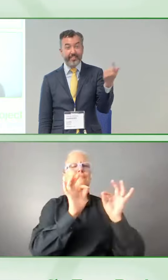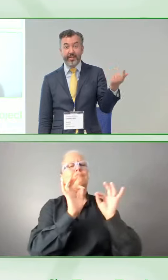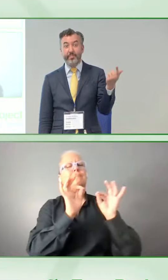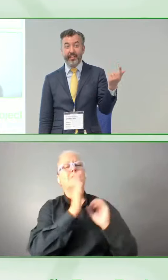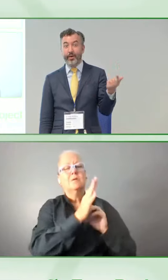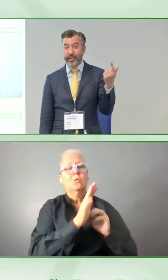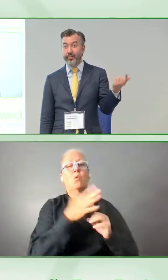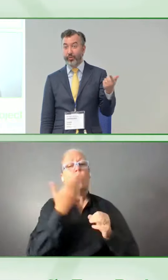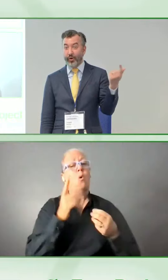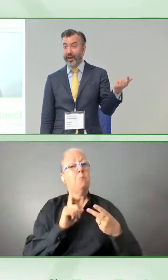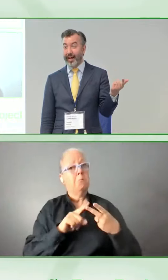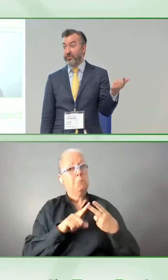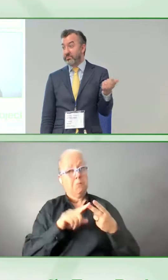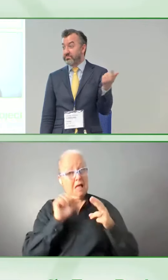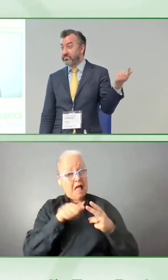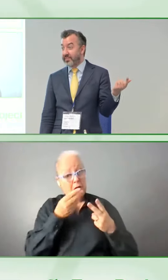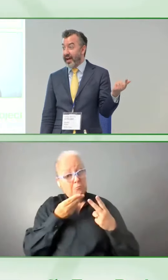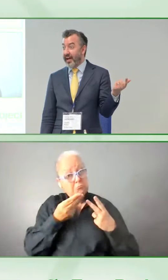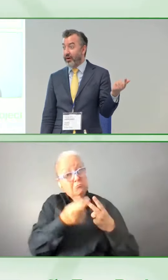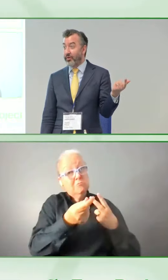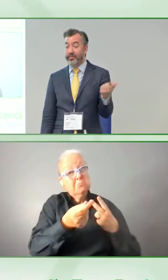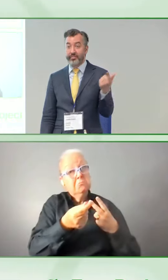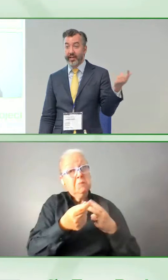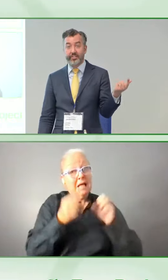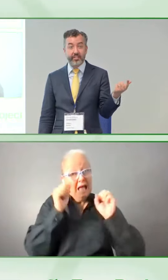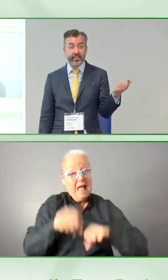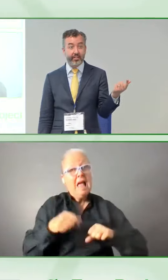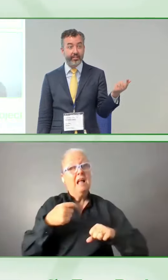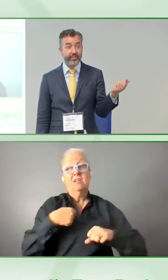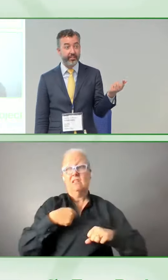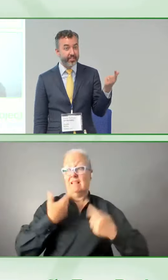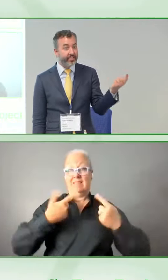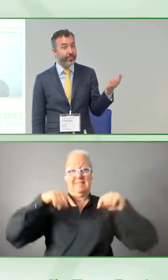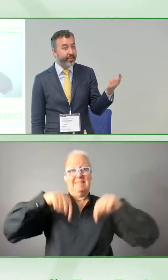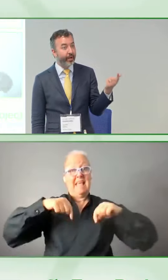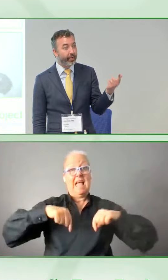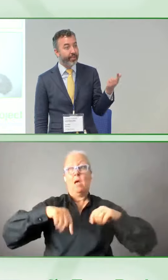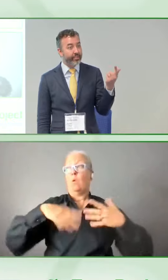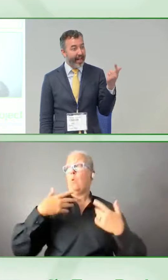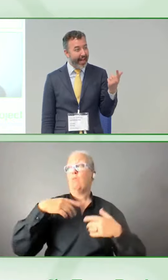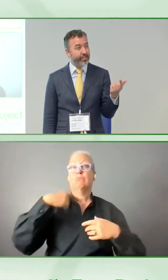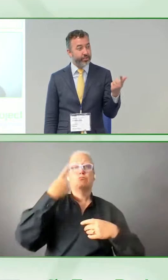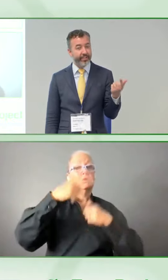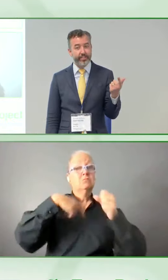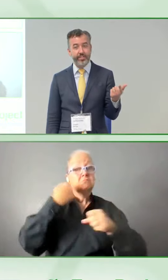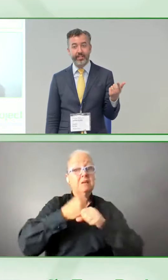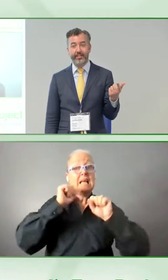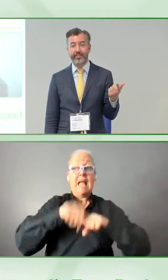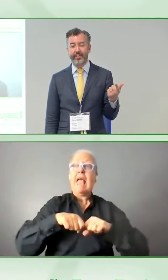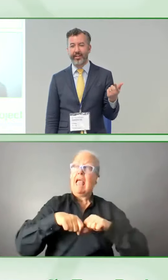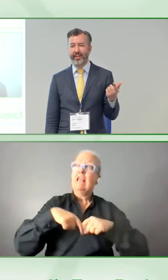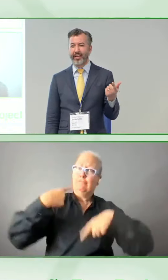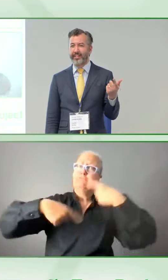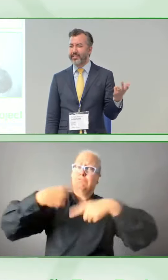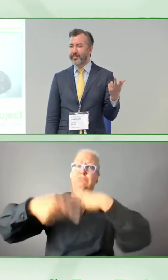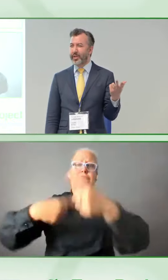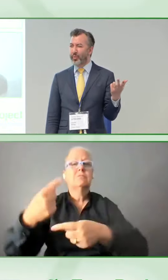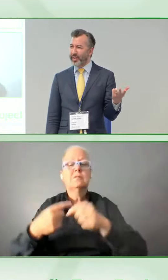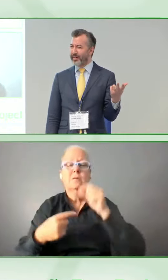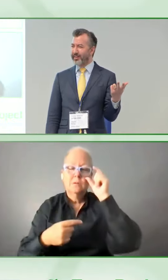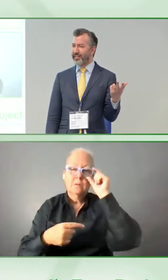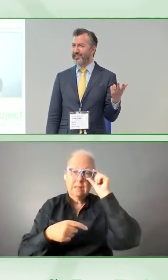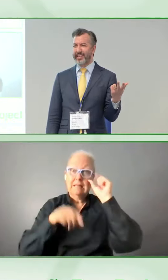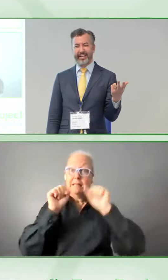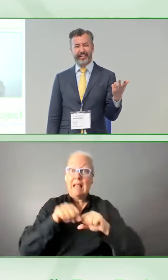solution? Is it something that we could roll out now, next year? Is it something that we could actually achieve? Is it